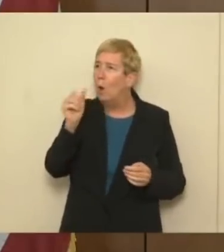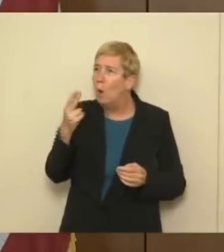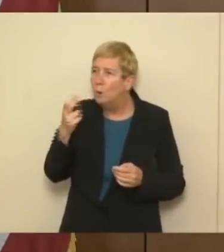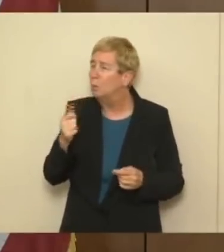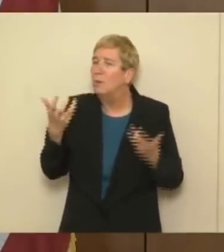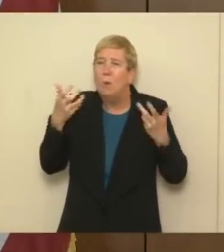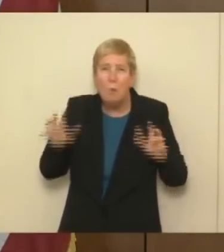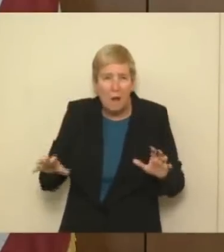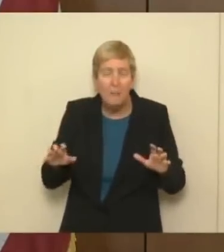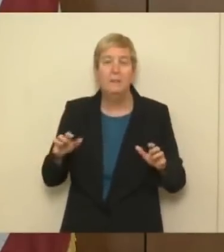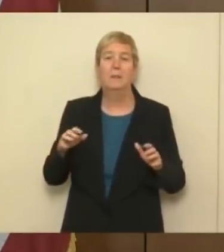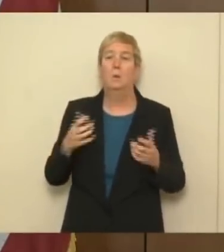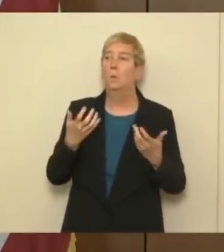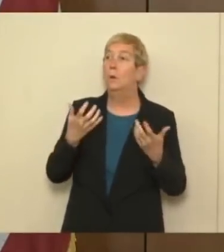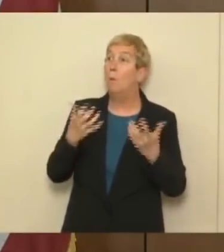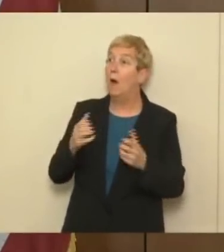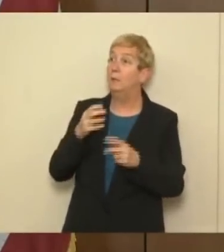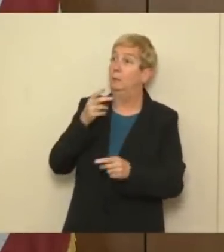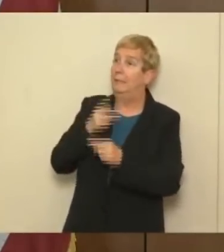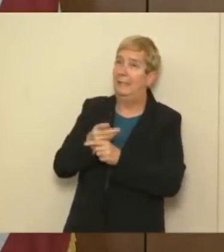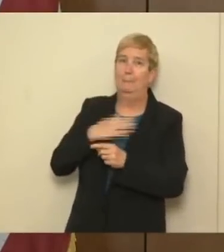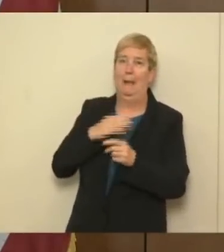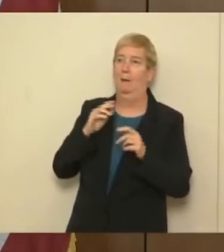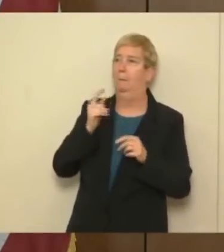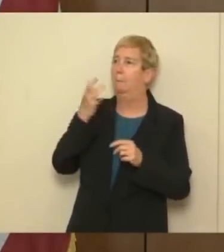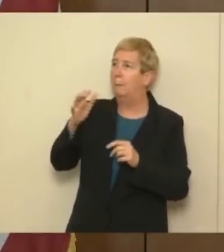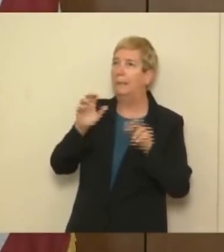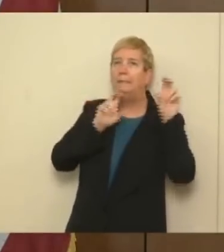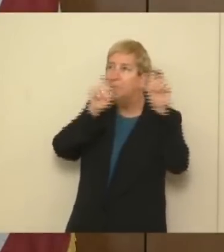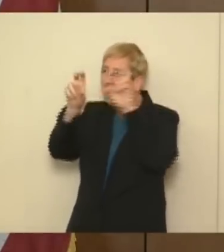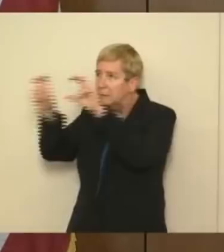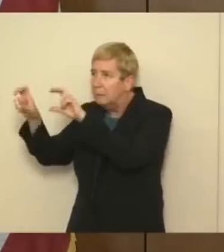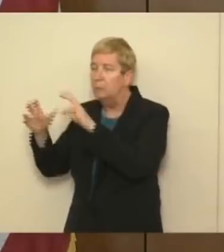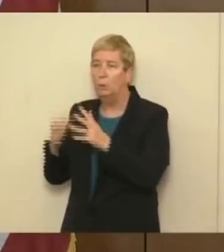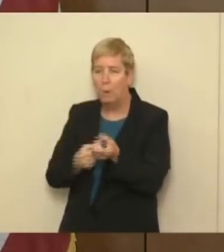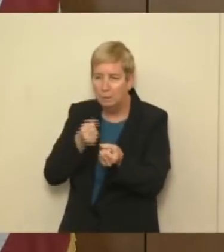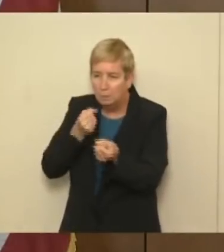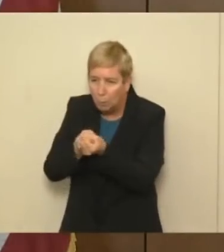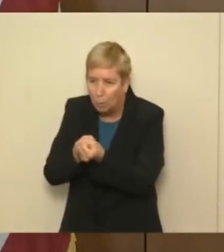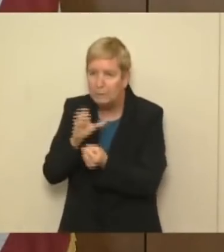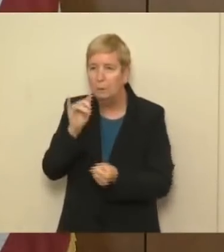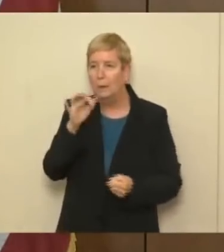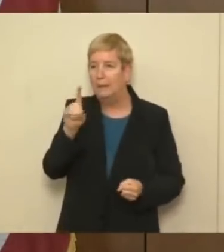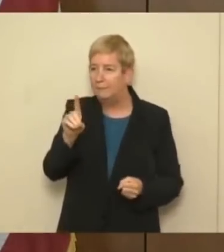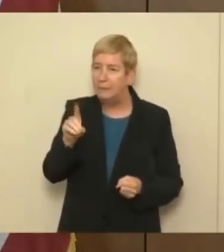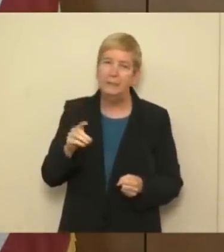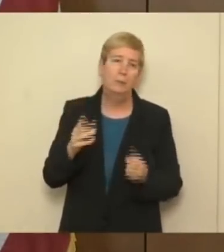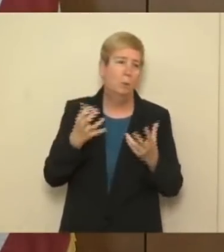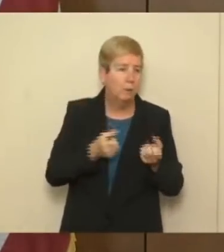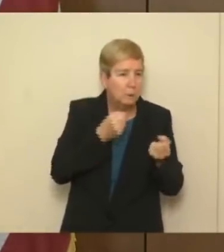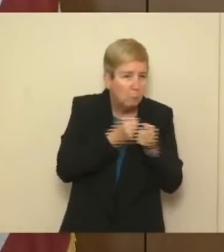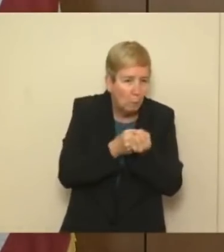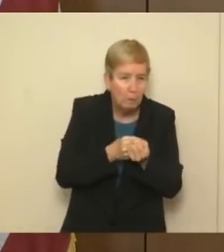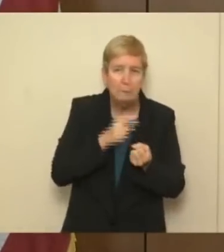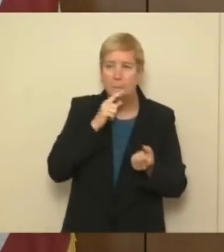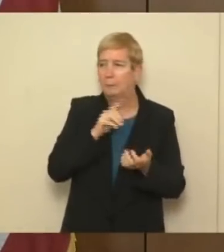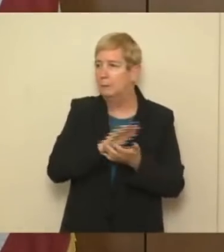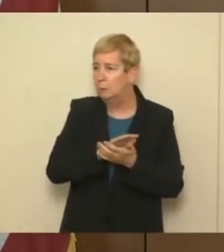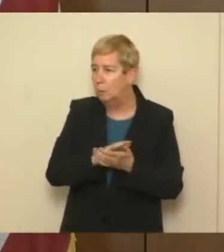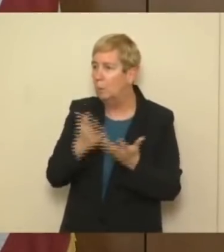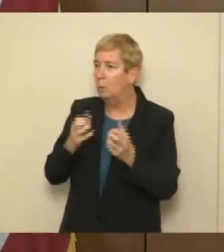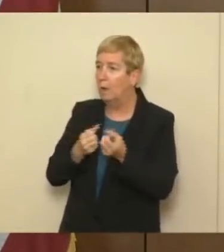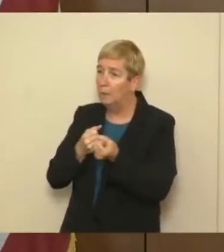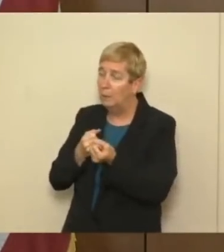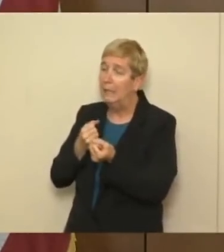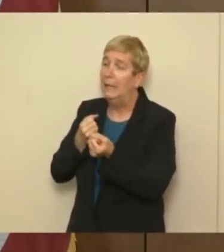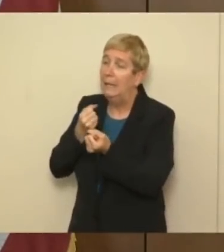investment requirements. We want to make sure that we're supporting education and children, youth, and families. We want to make sure that we're trying to expand our